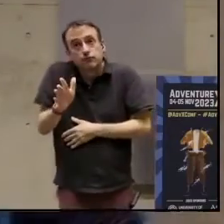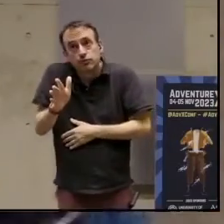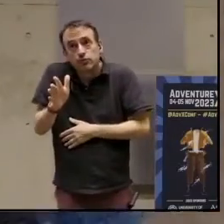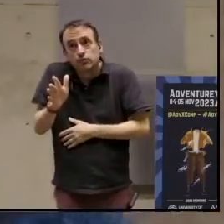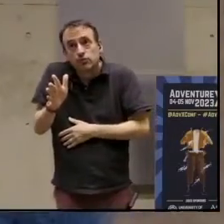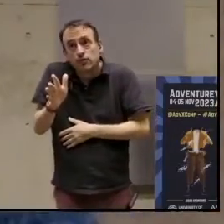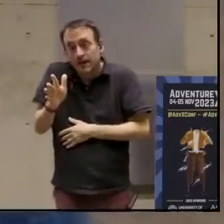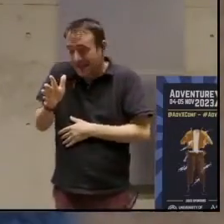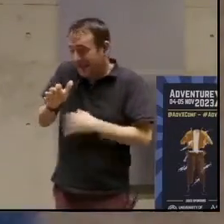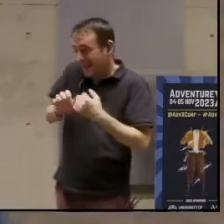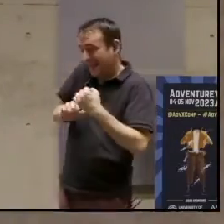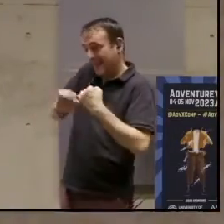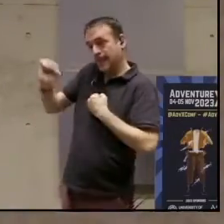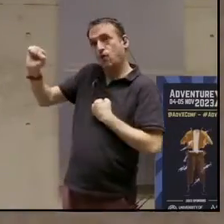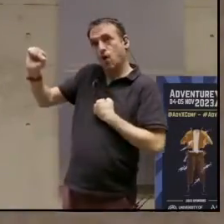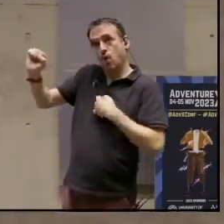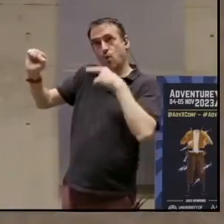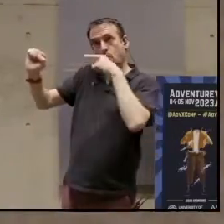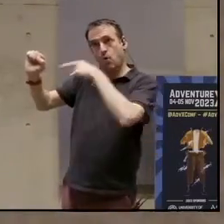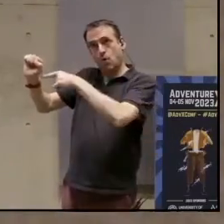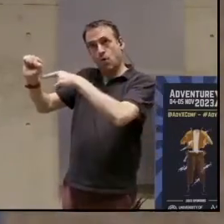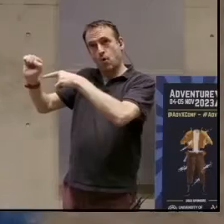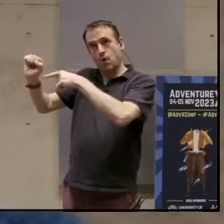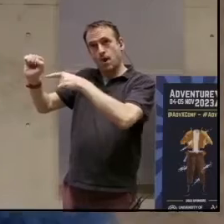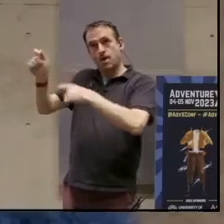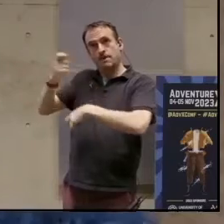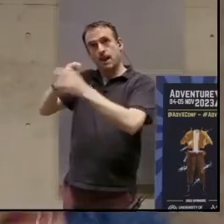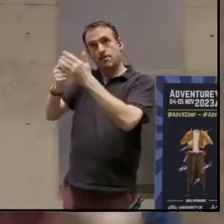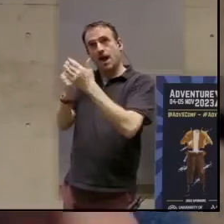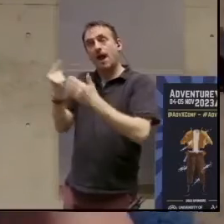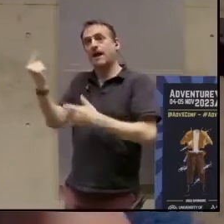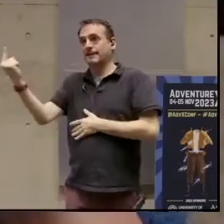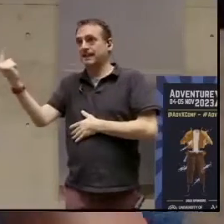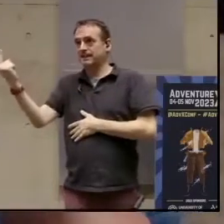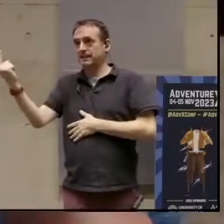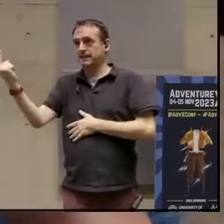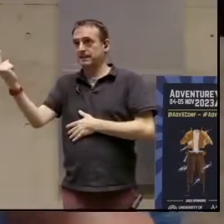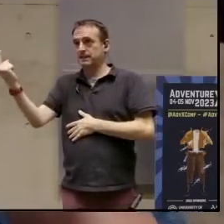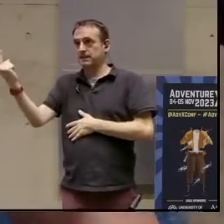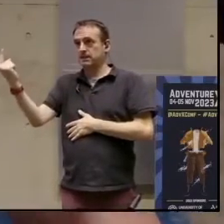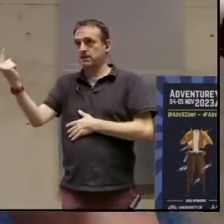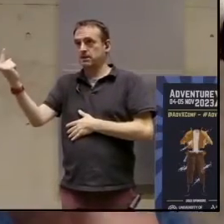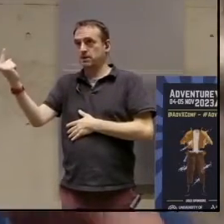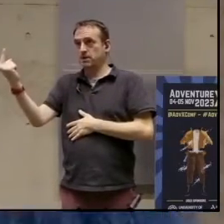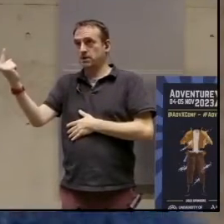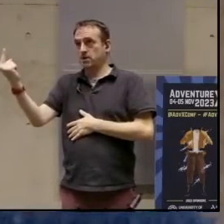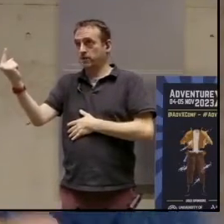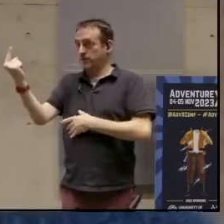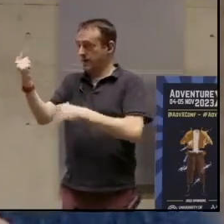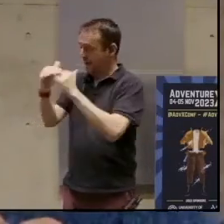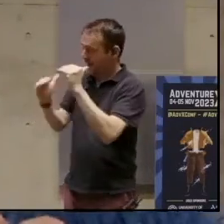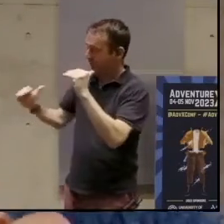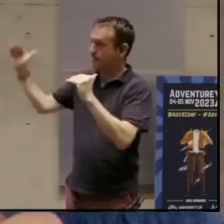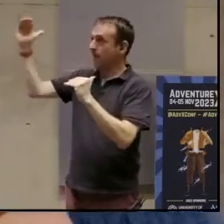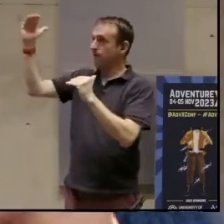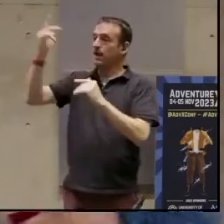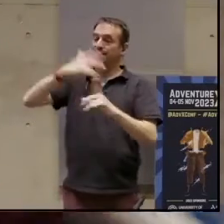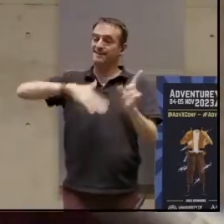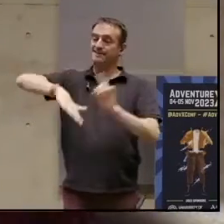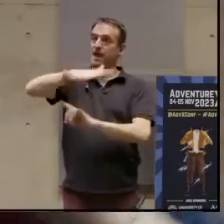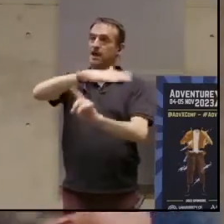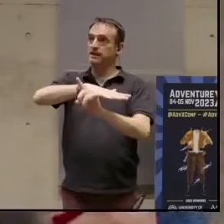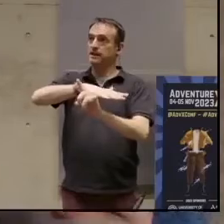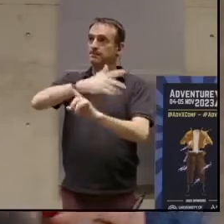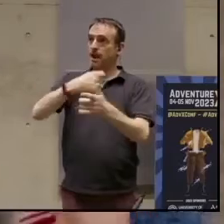your hero to the point that everyone else in society is an idiot. Or